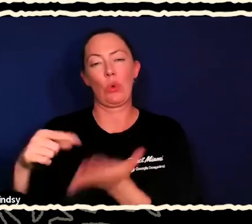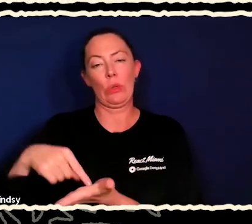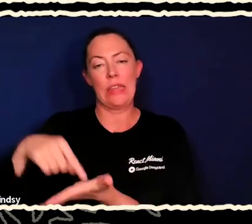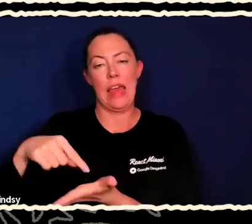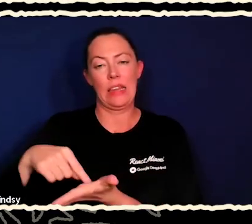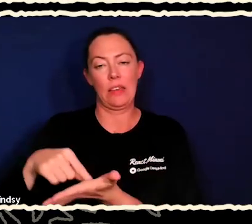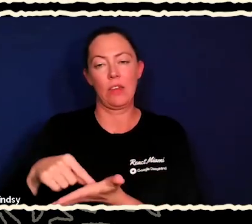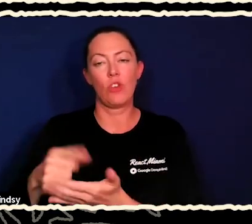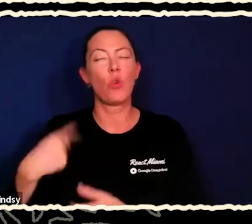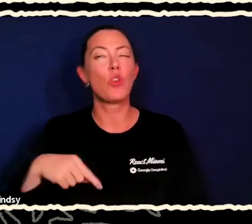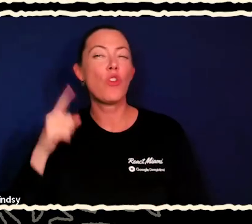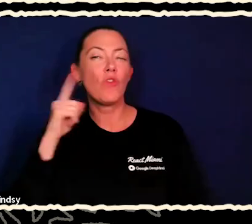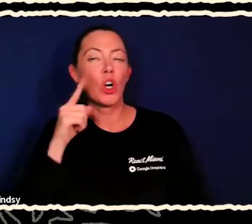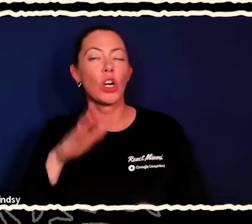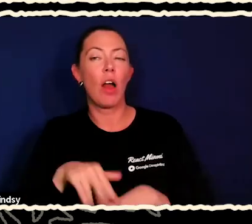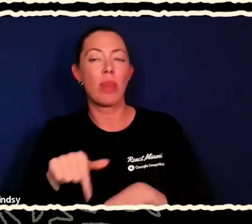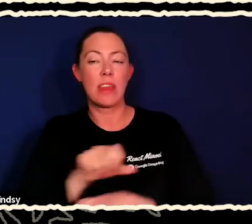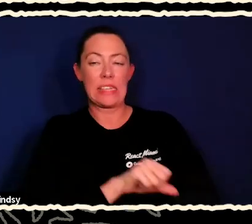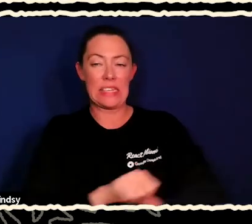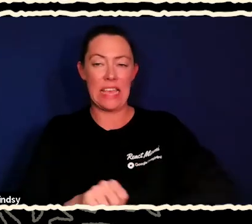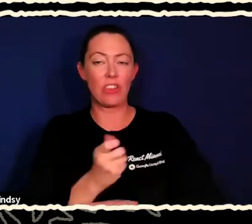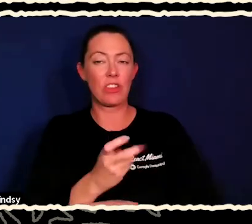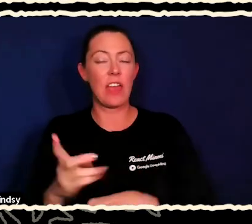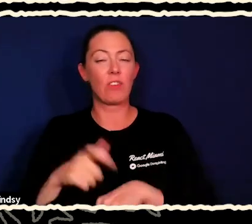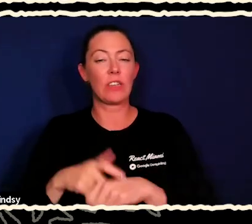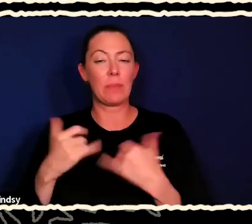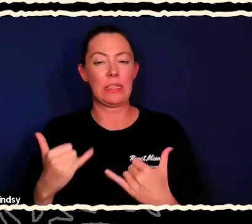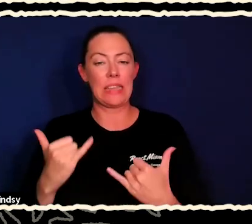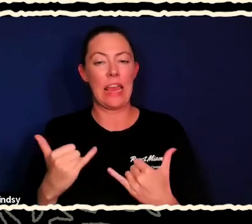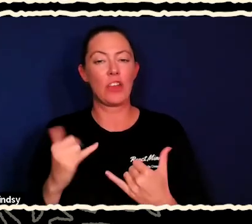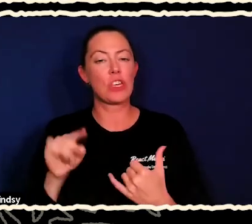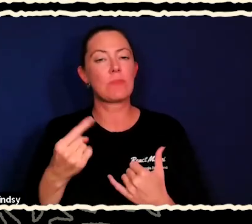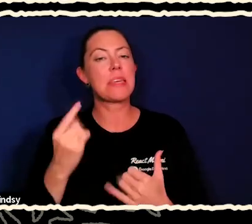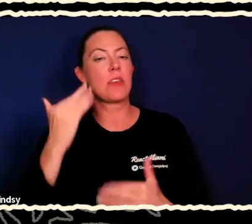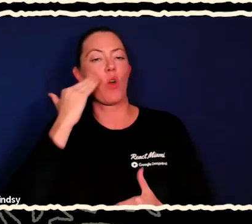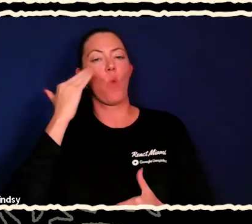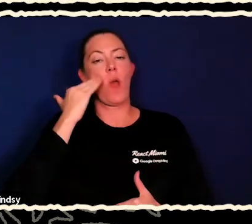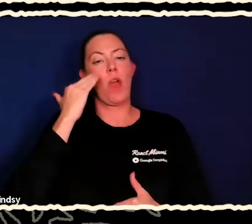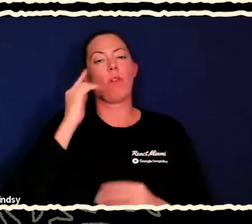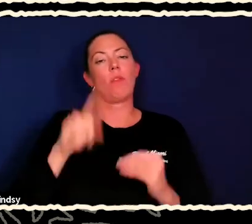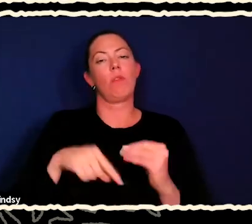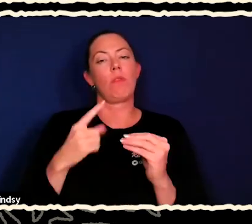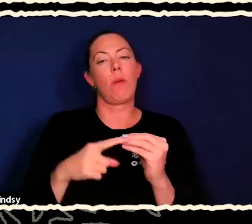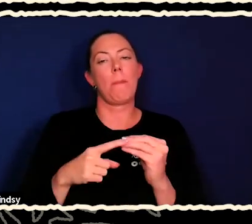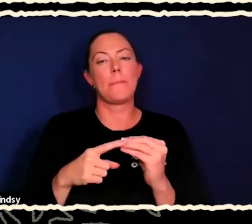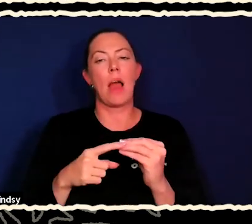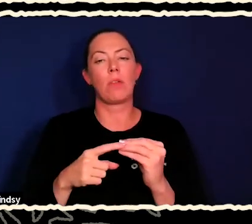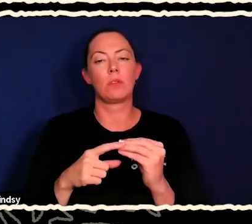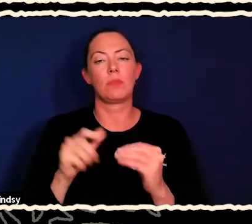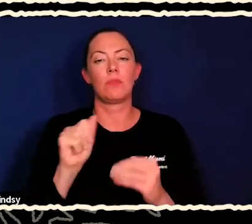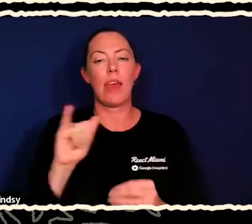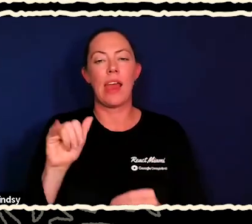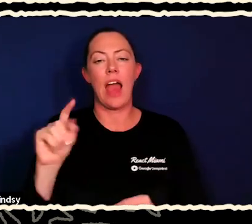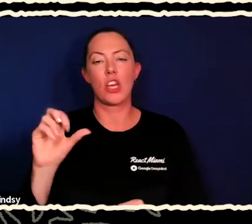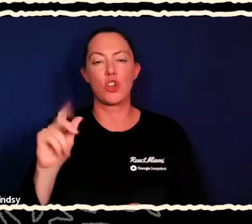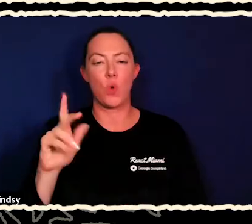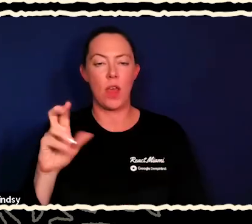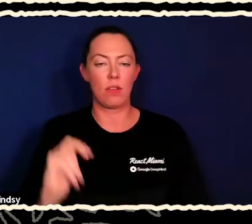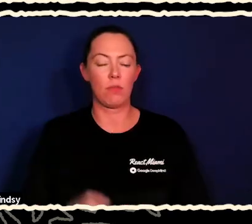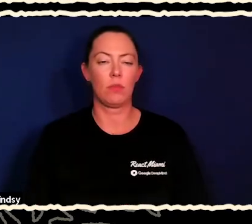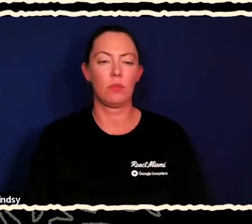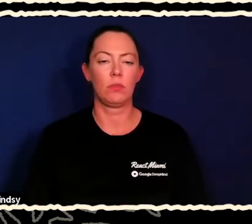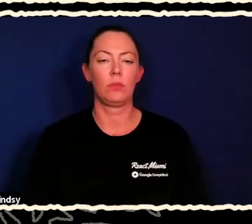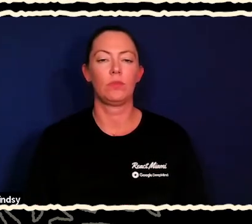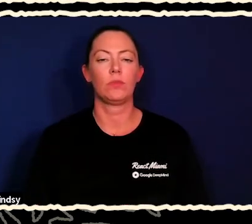so many people. Just be mindful of it. So how do we look at